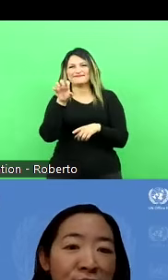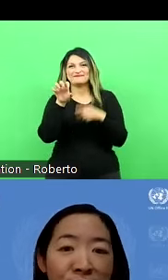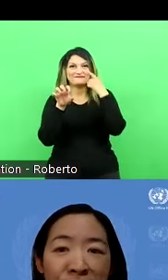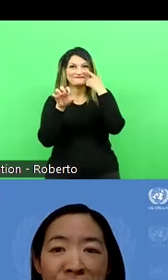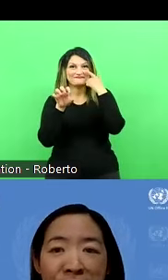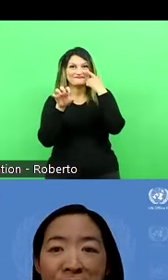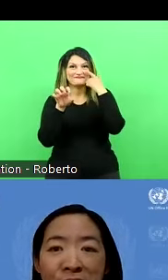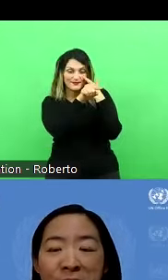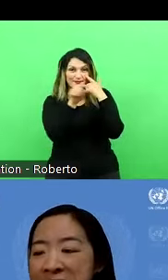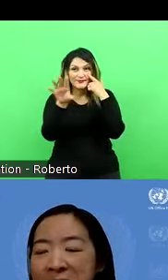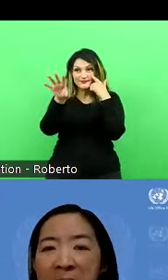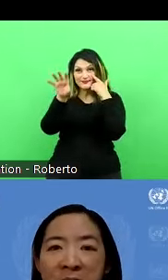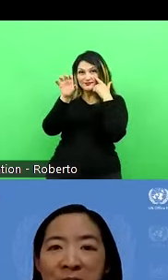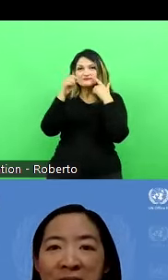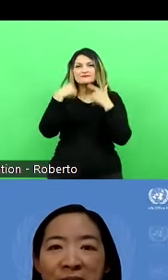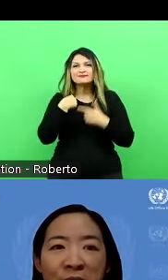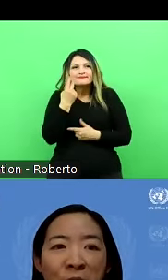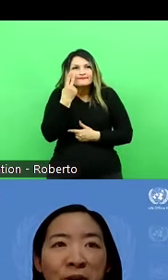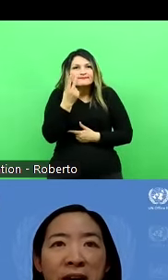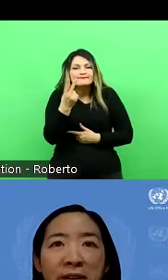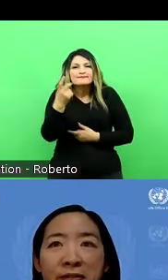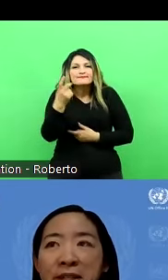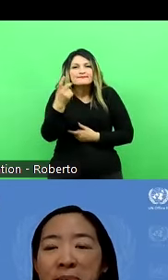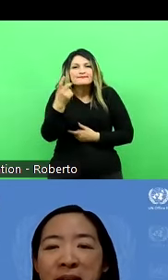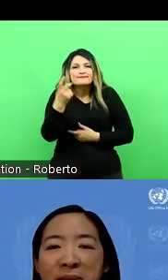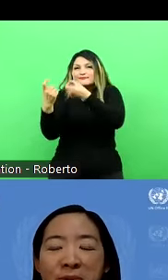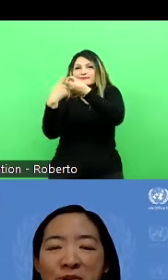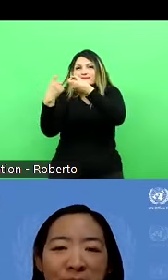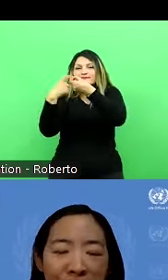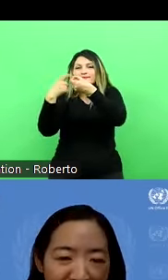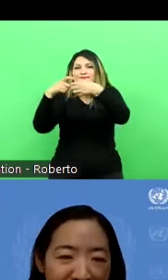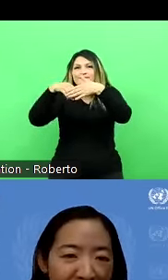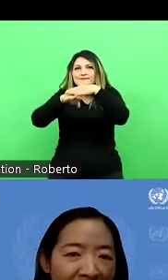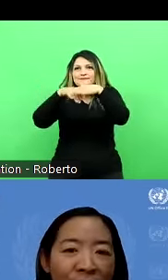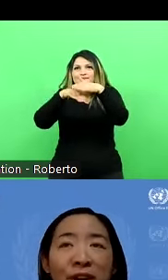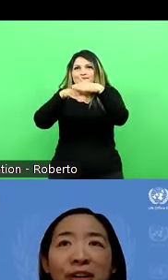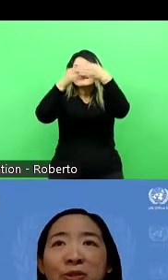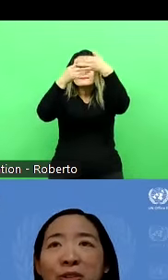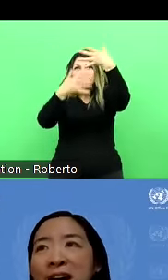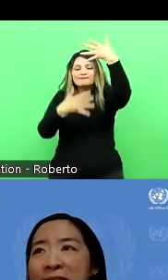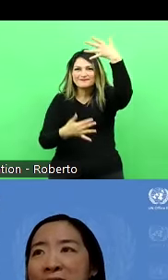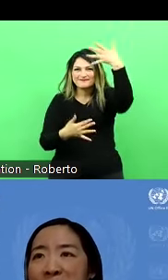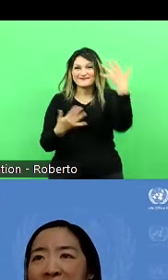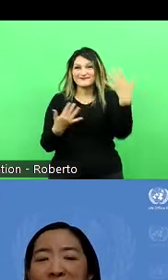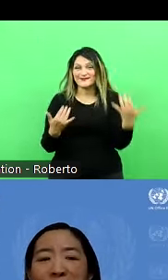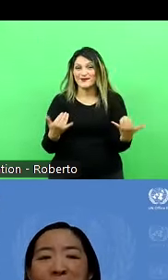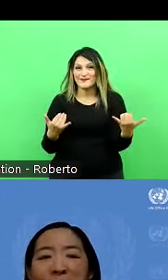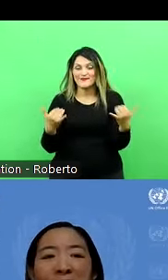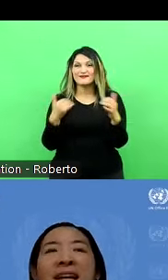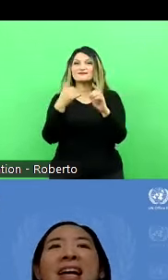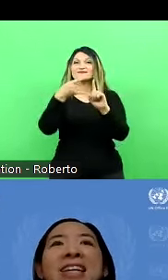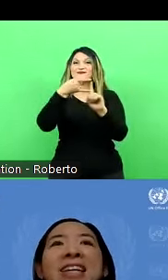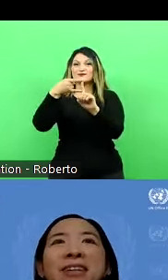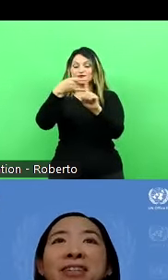we have, I think, 1,000 participants in a training. So I hope that we have many people joining here. Very good. So I have a number of